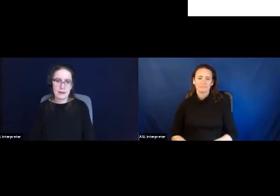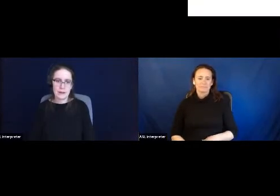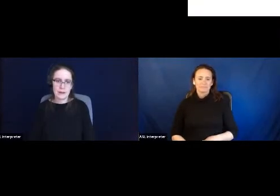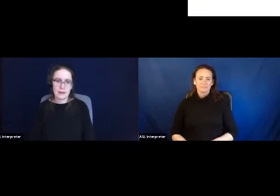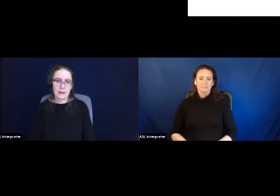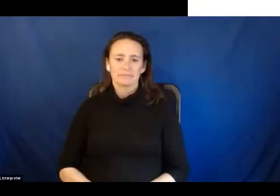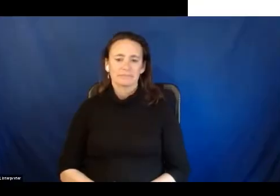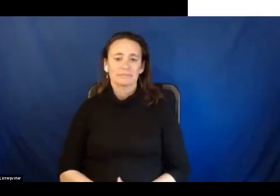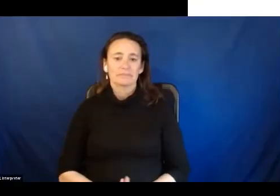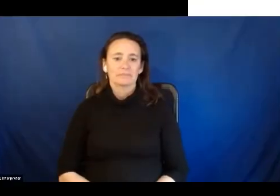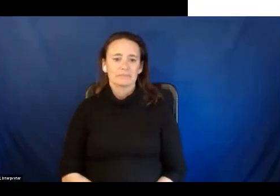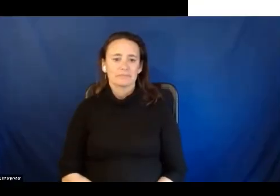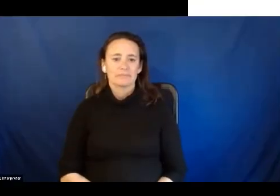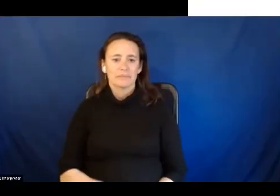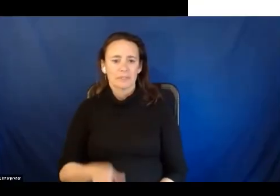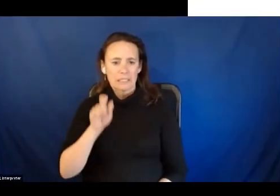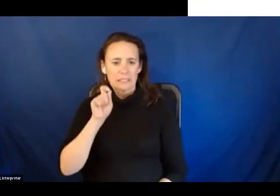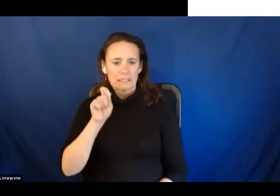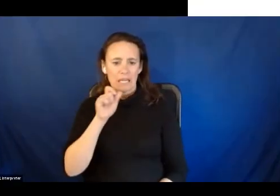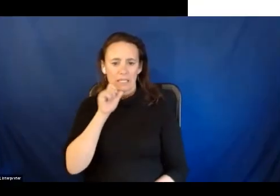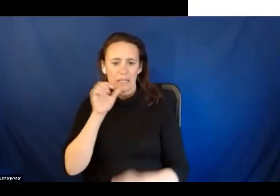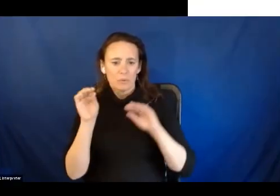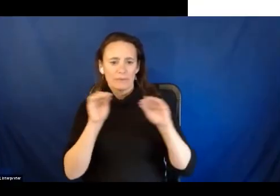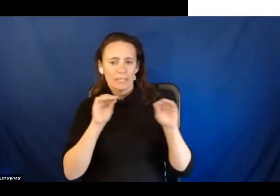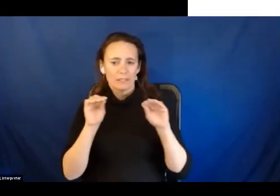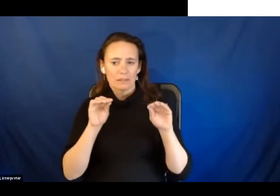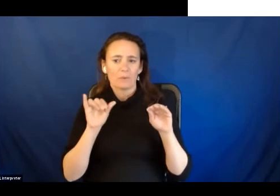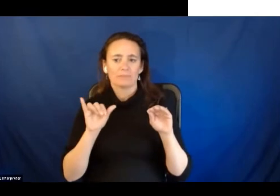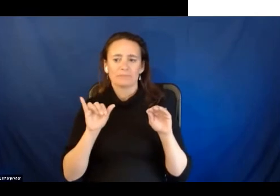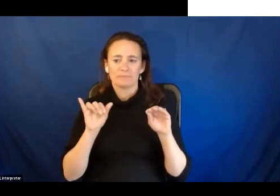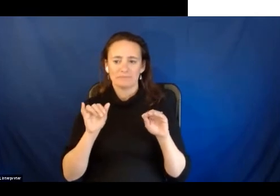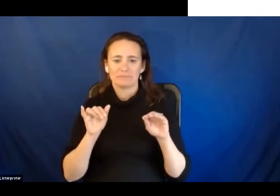Okay, the dot is not moving. It's supposed, oh, there we go.